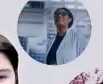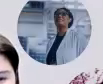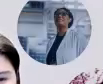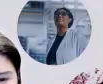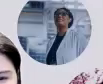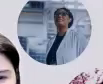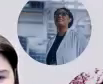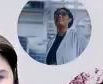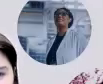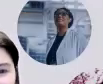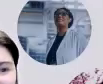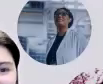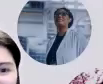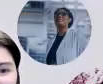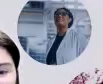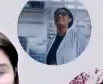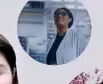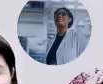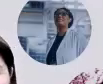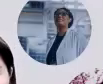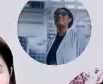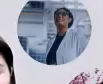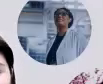to complete it. Next slide.